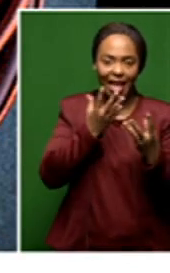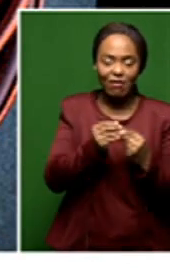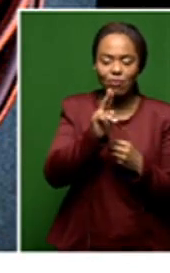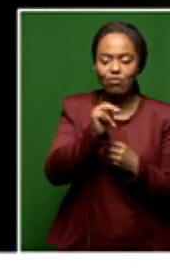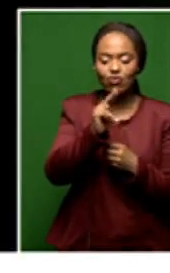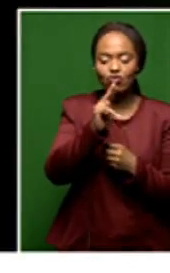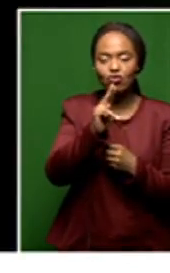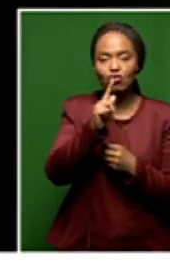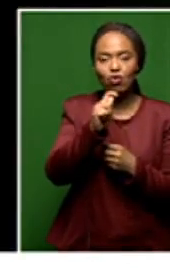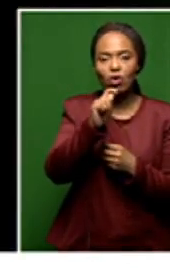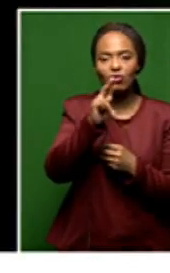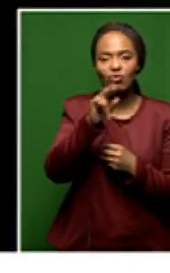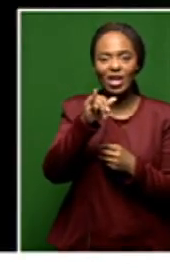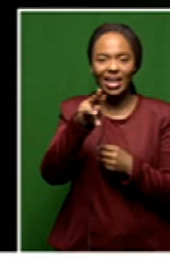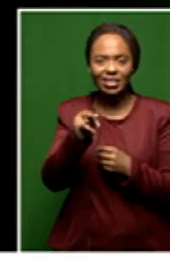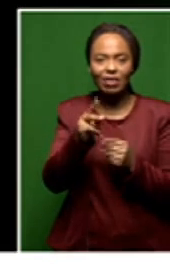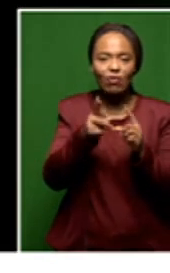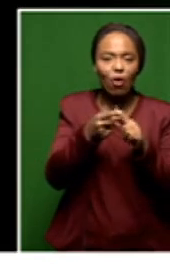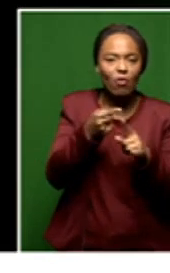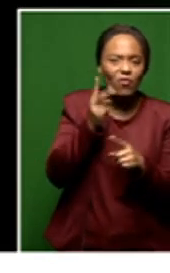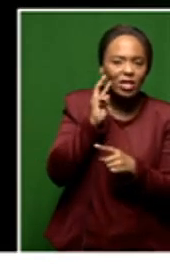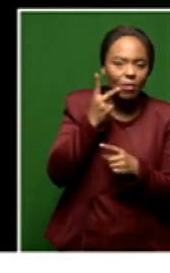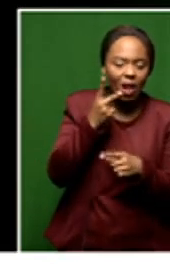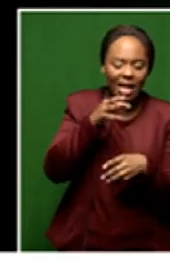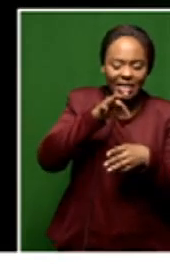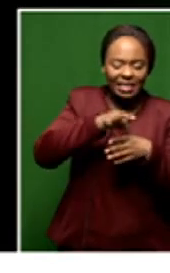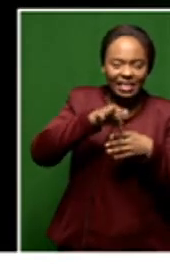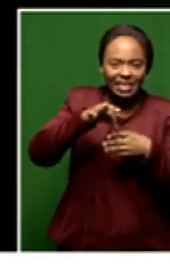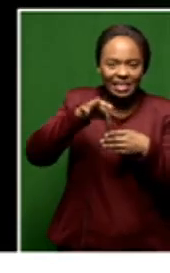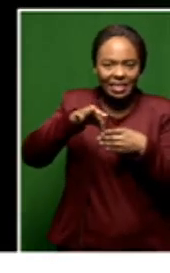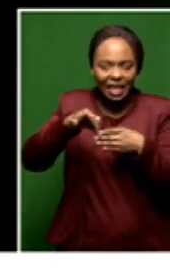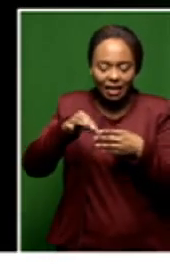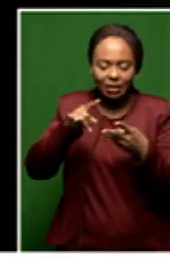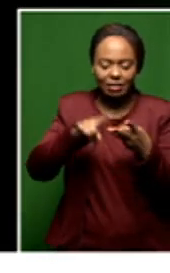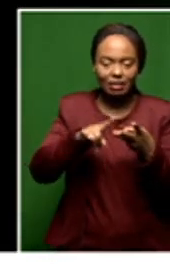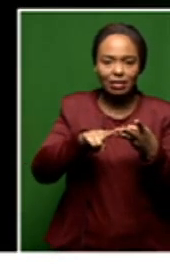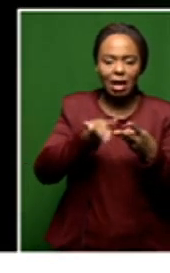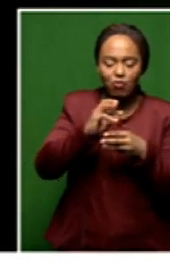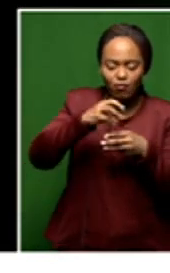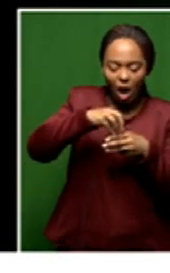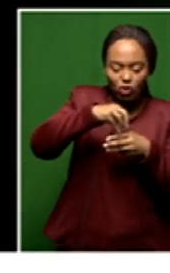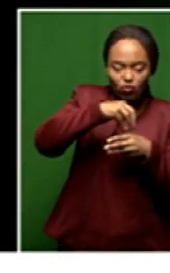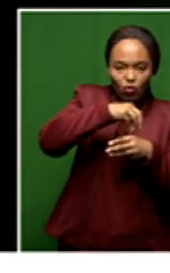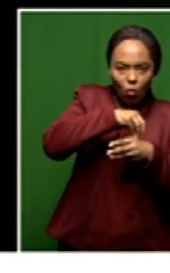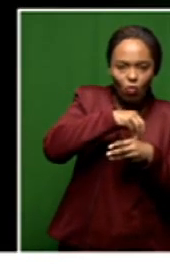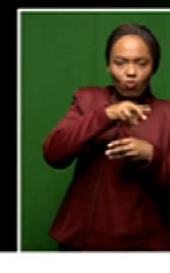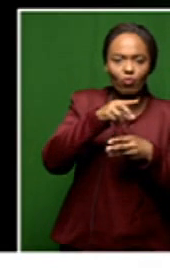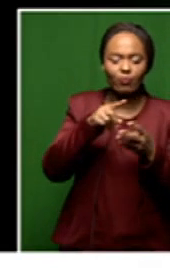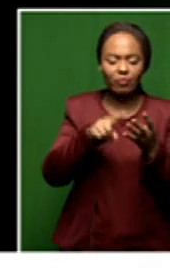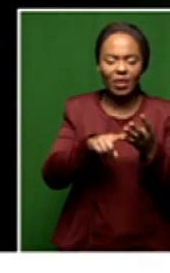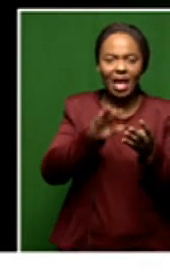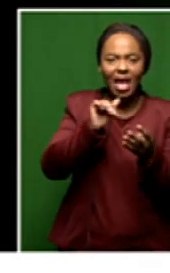everything from vegetables to seeds to nuts to mushrooms to algae to